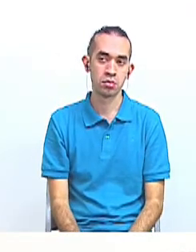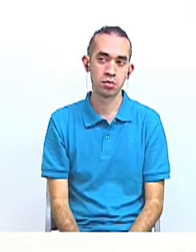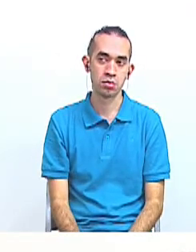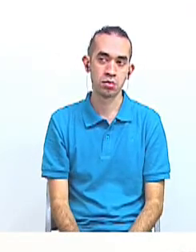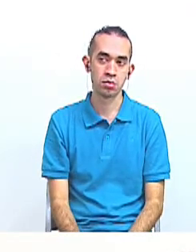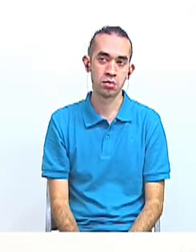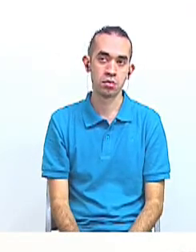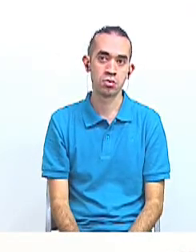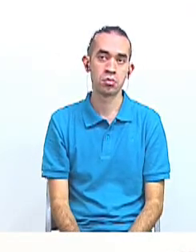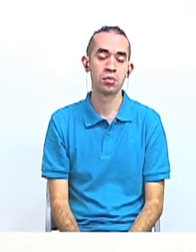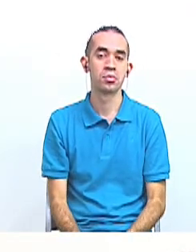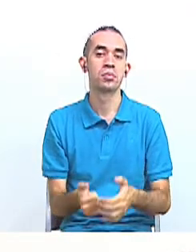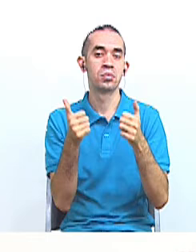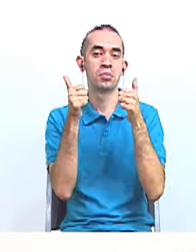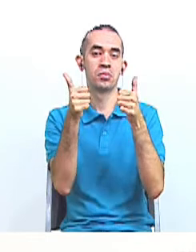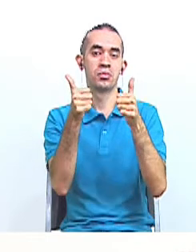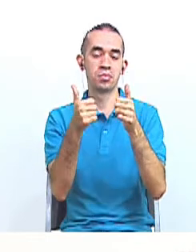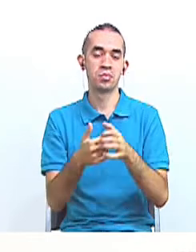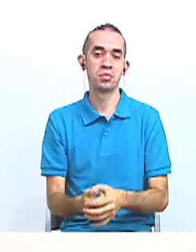Right?